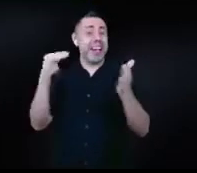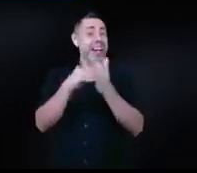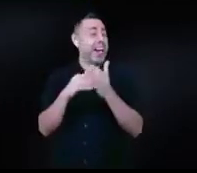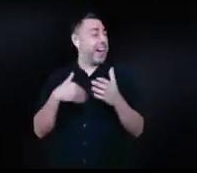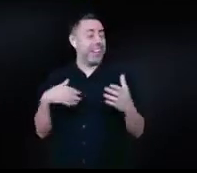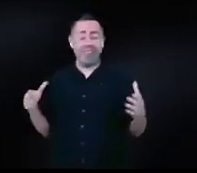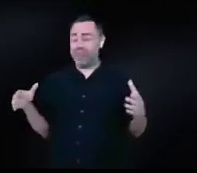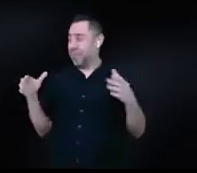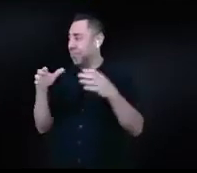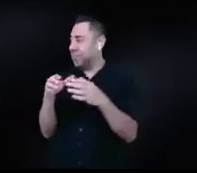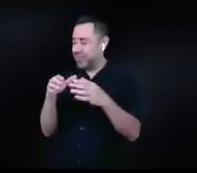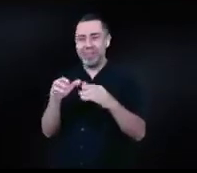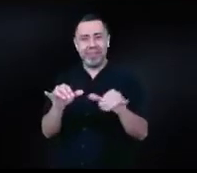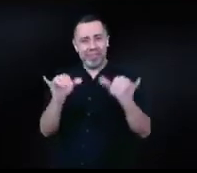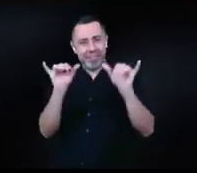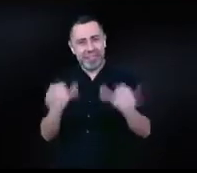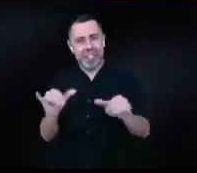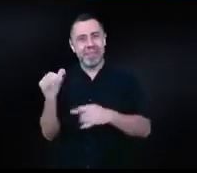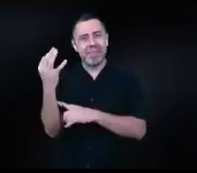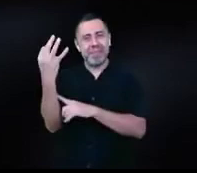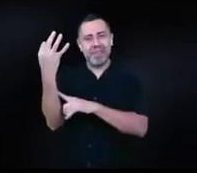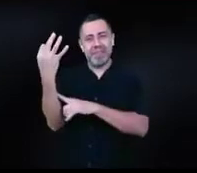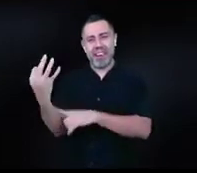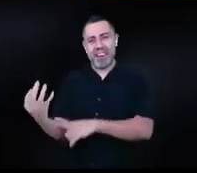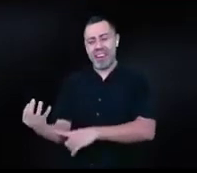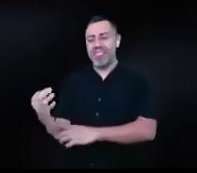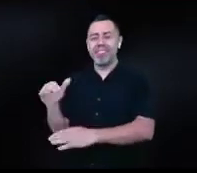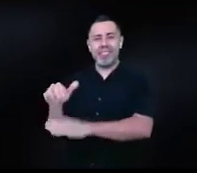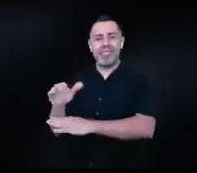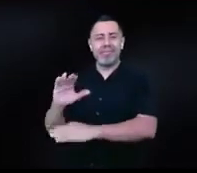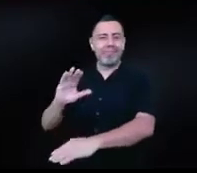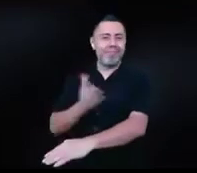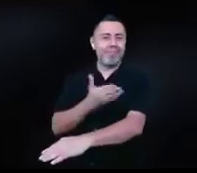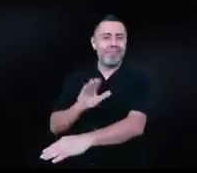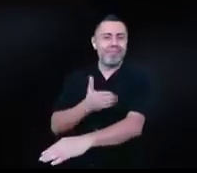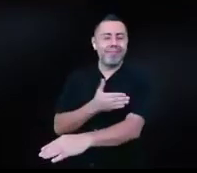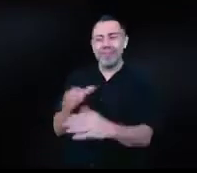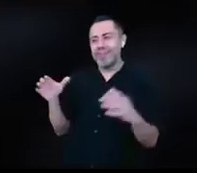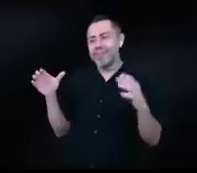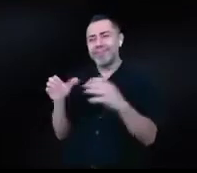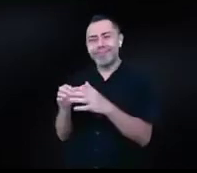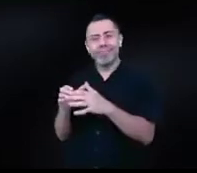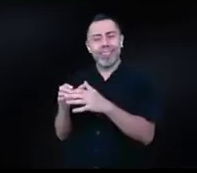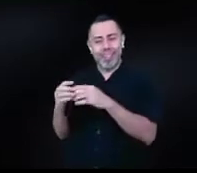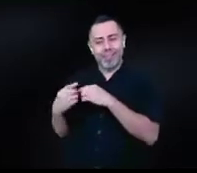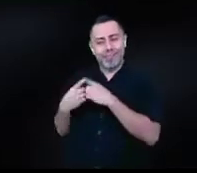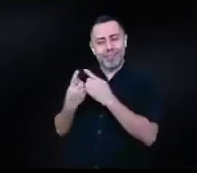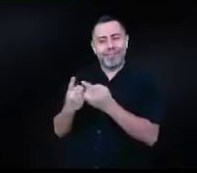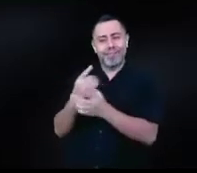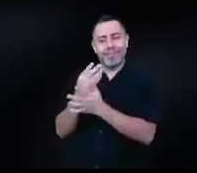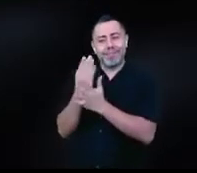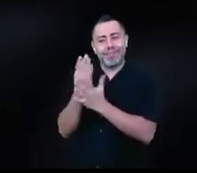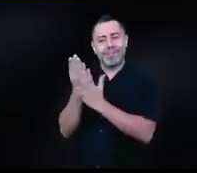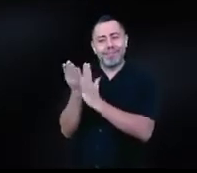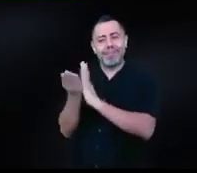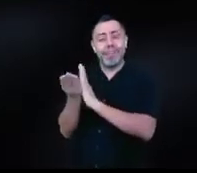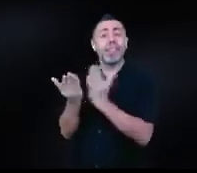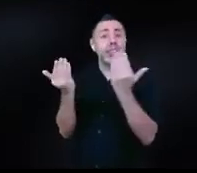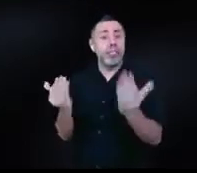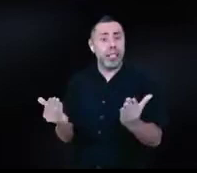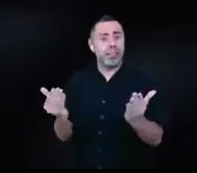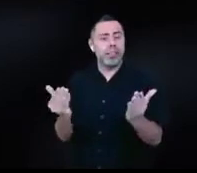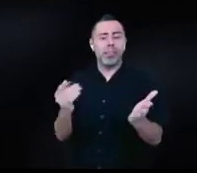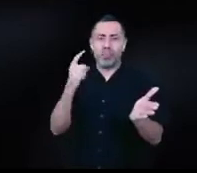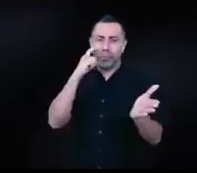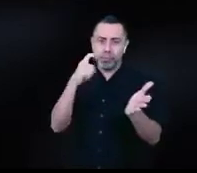our Friday night concert series, and we'd like to take this time to acknowledge our ancestors